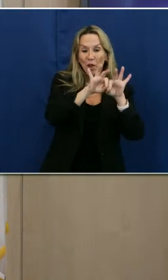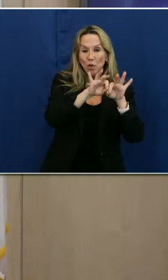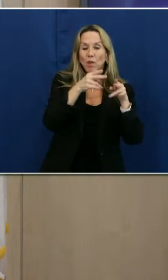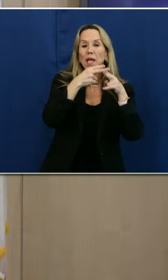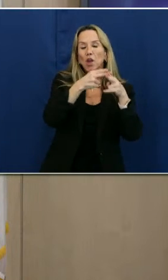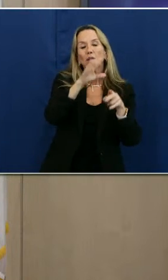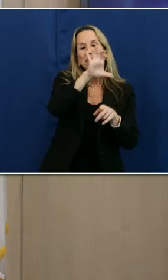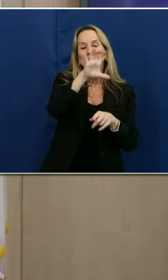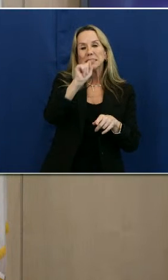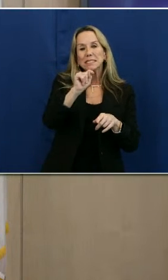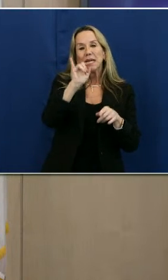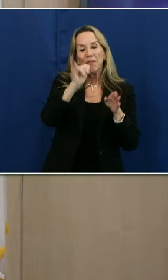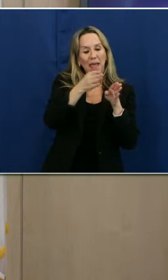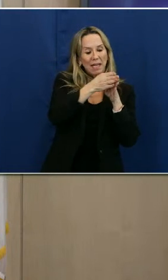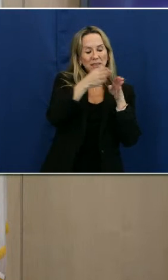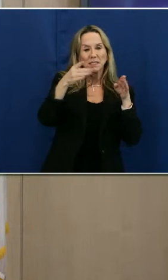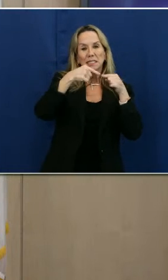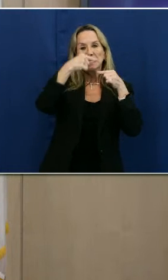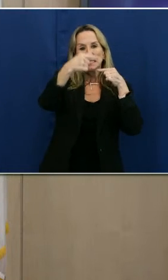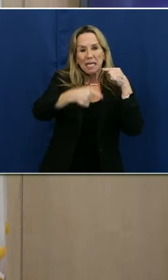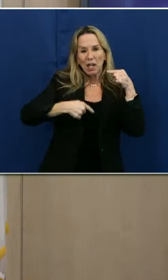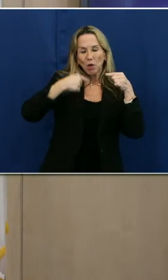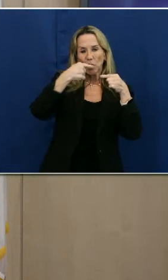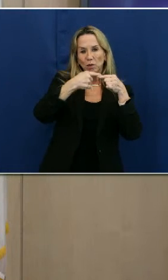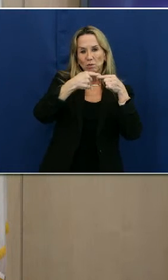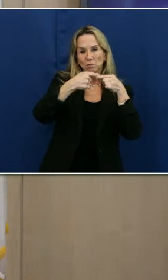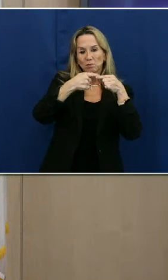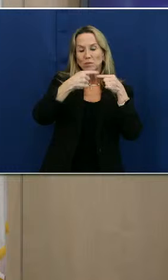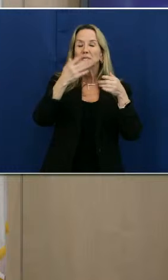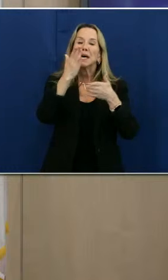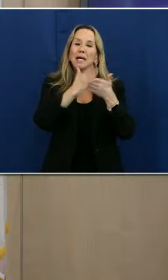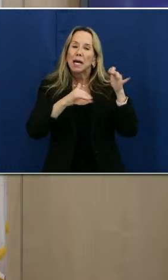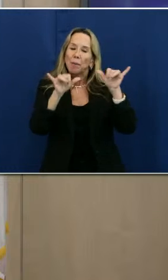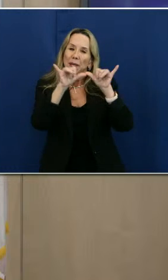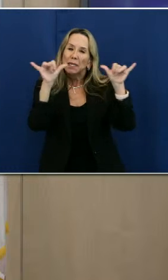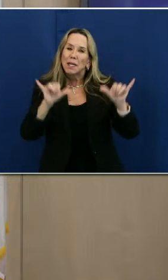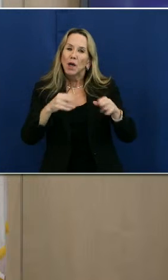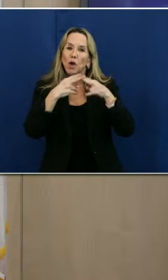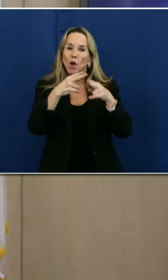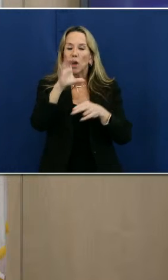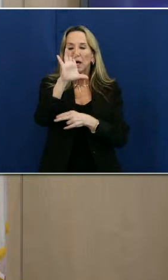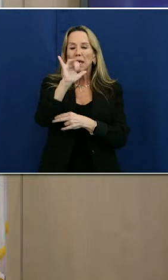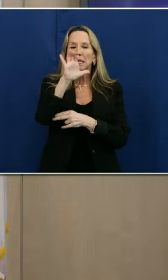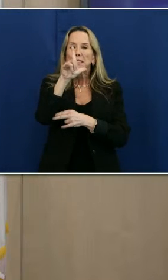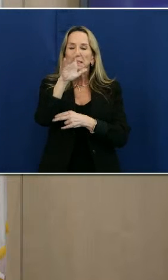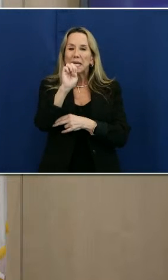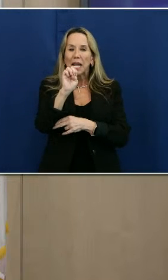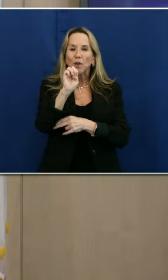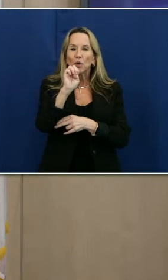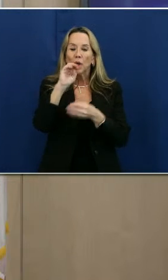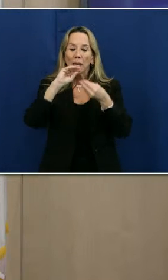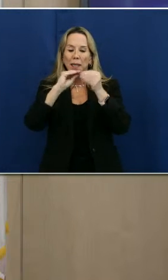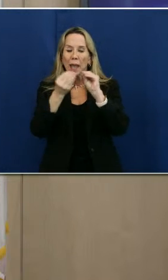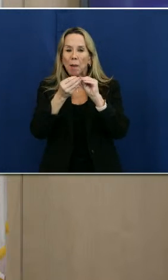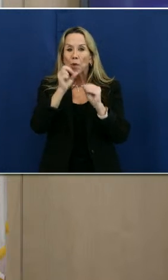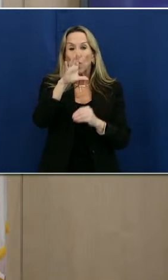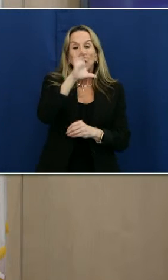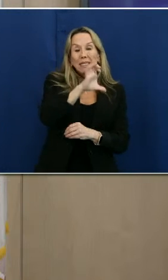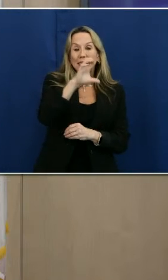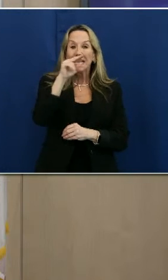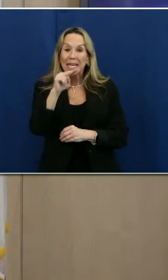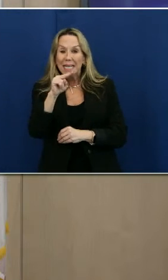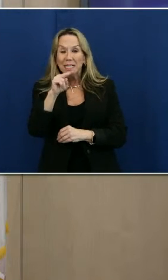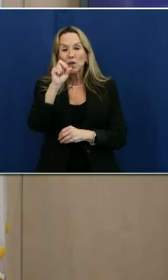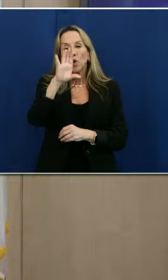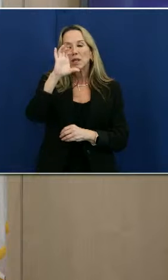or CT. Some systems use something called a cycle number, or a CN, or a cycle